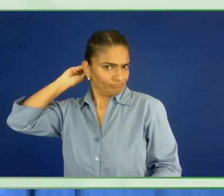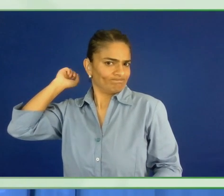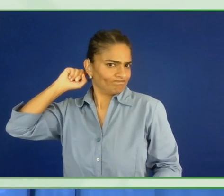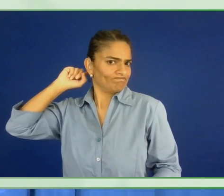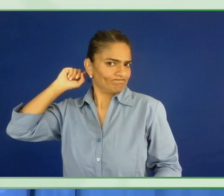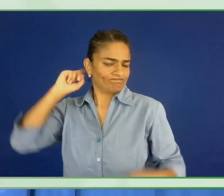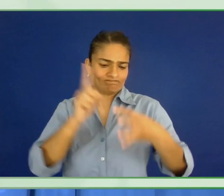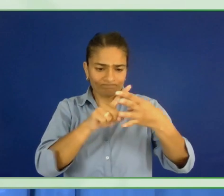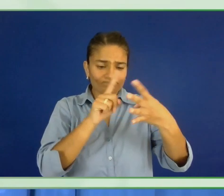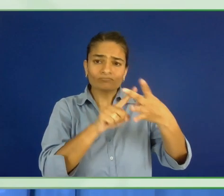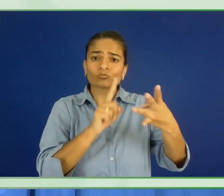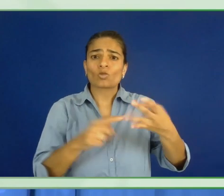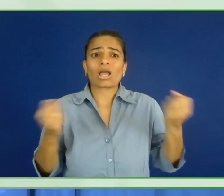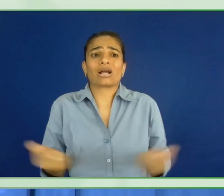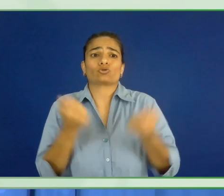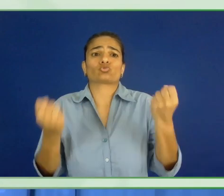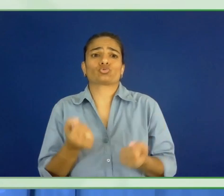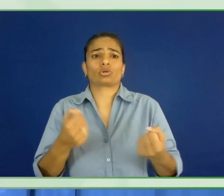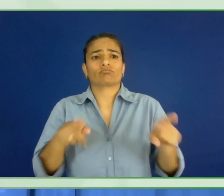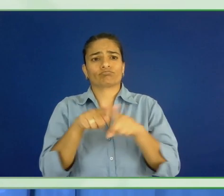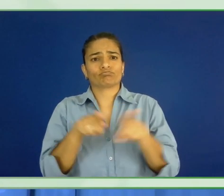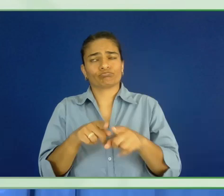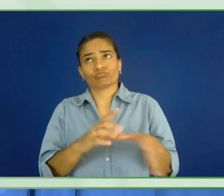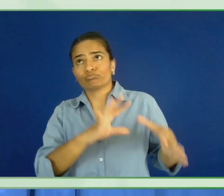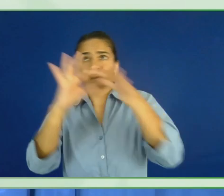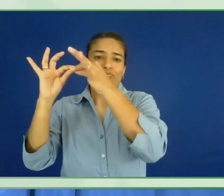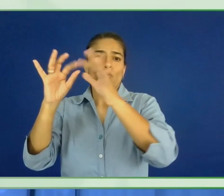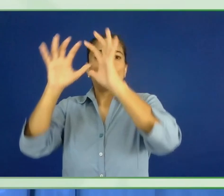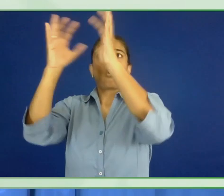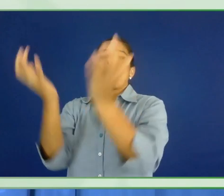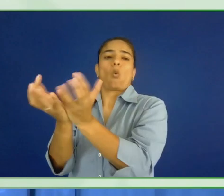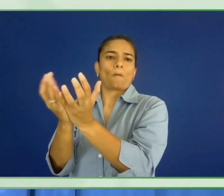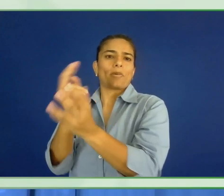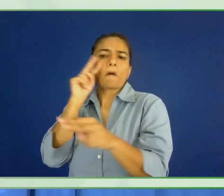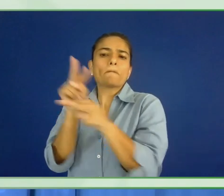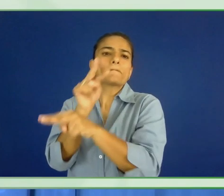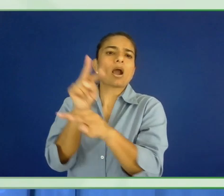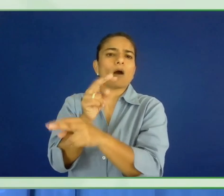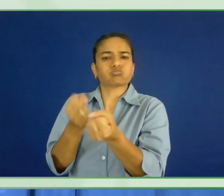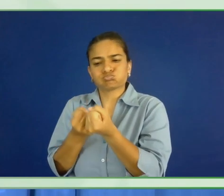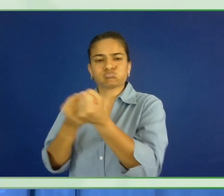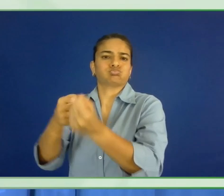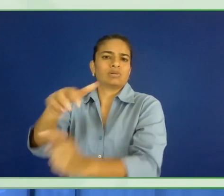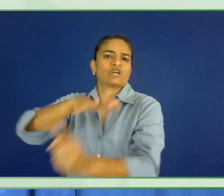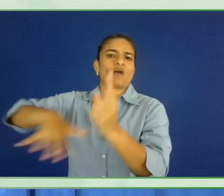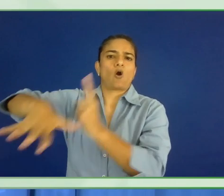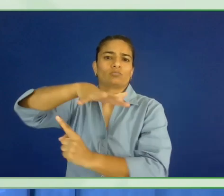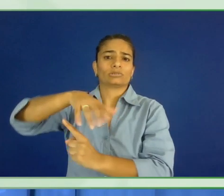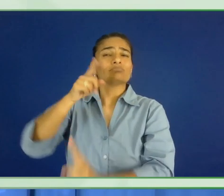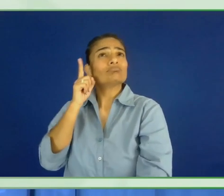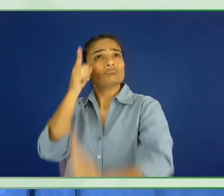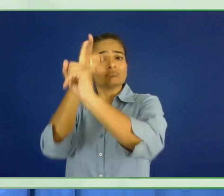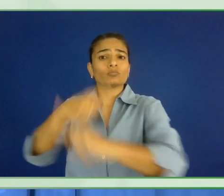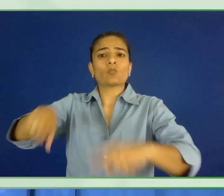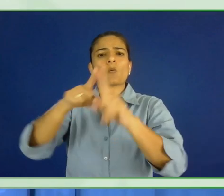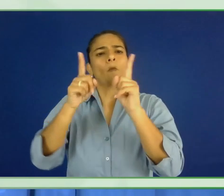global peer helping environment. And the key is to have something that is really tailored